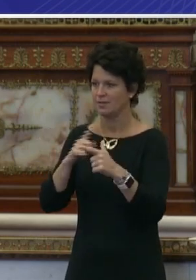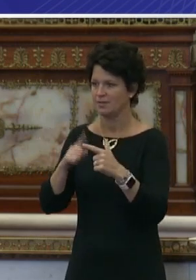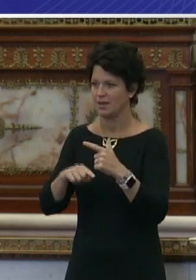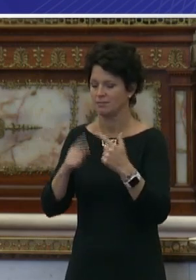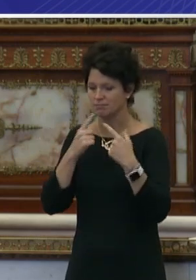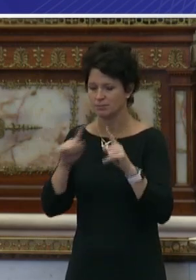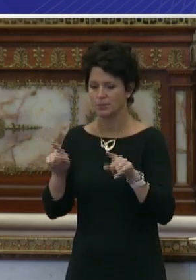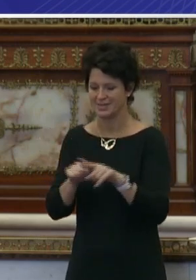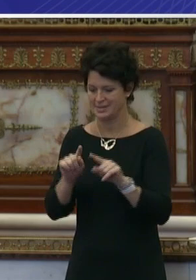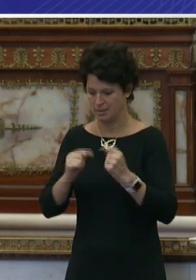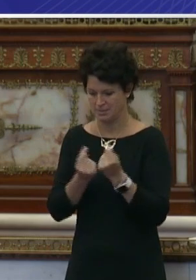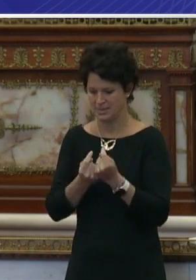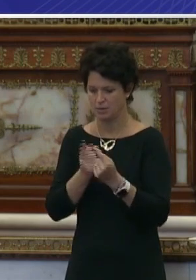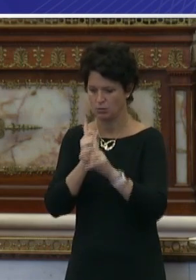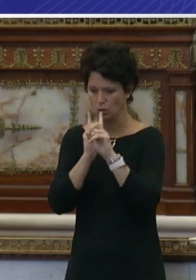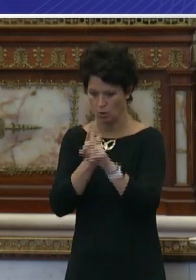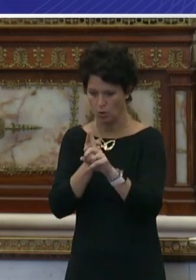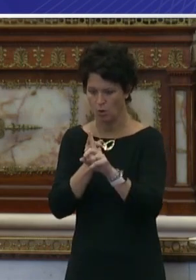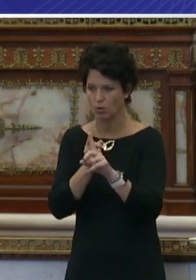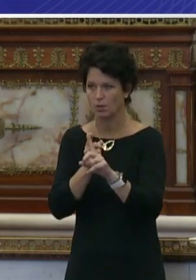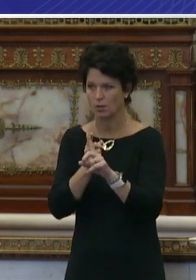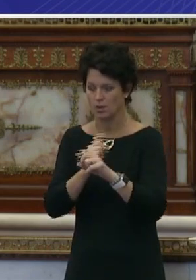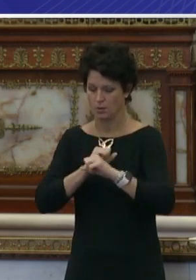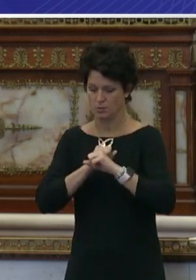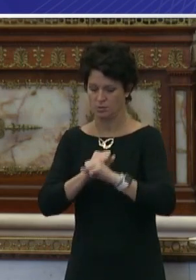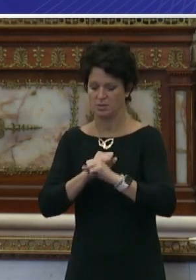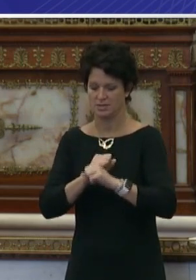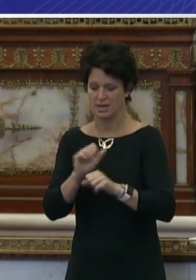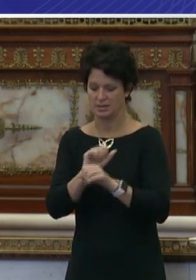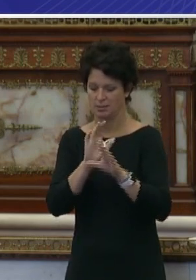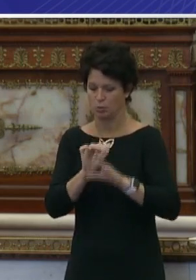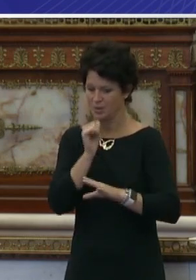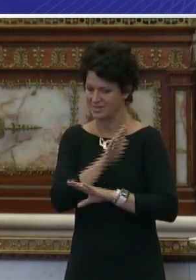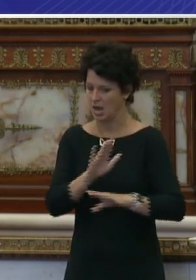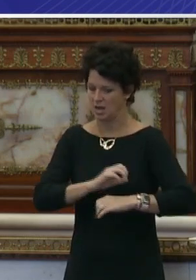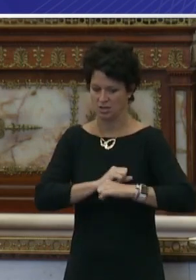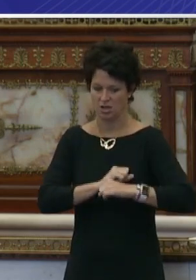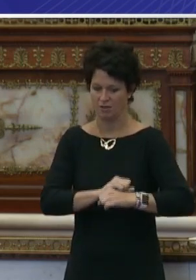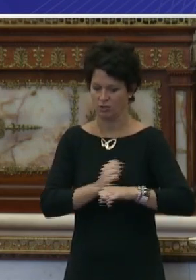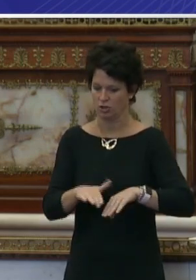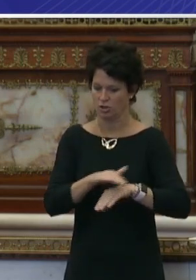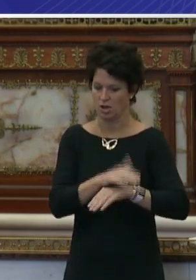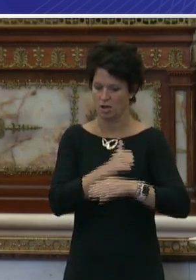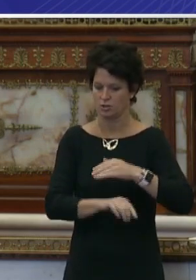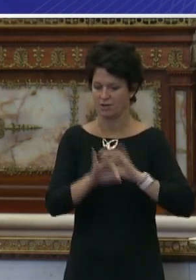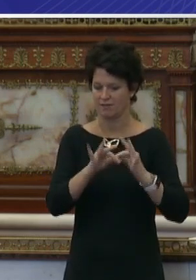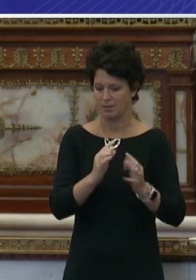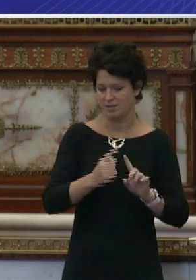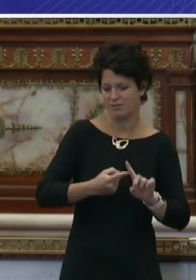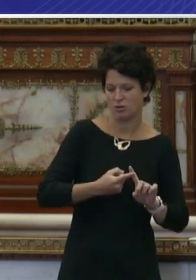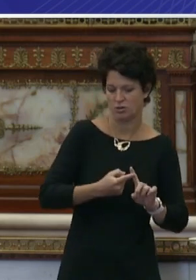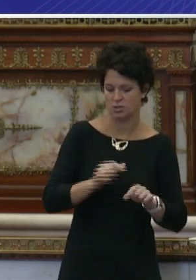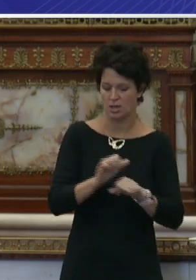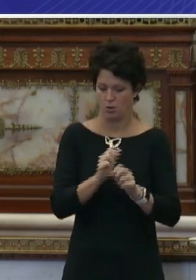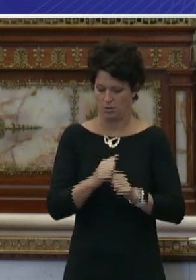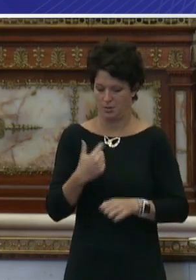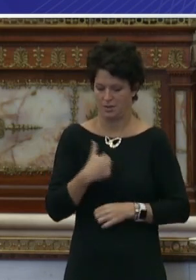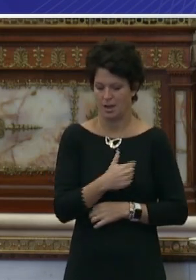on the same team here, and the goal was to cover those employees not covered by Families First. And they worked with